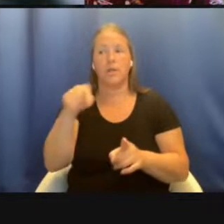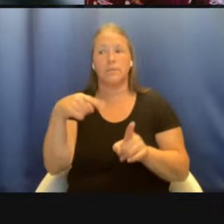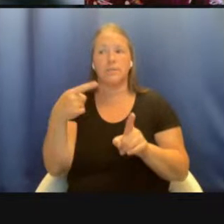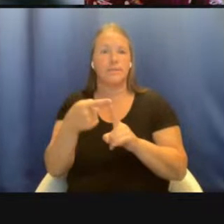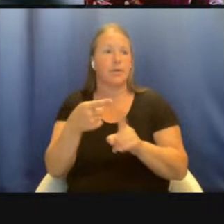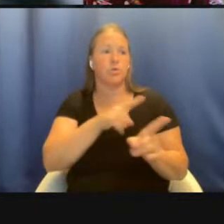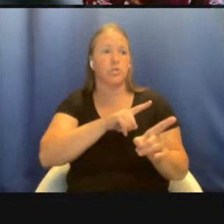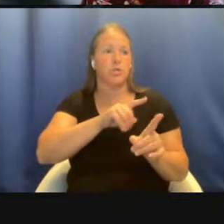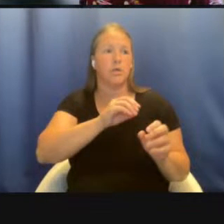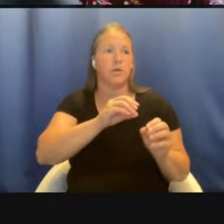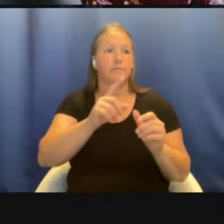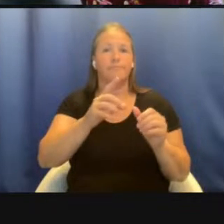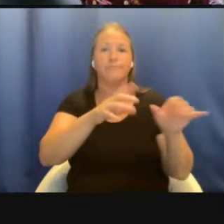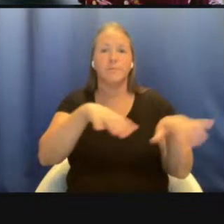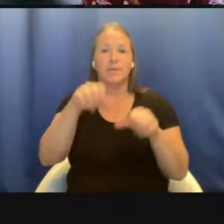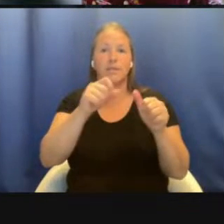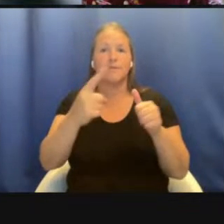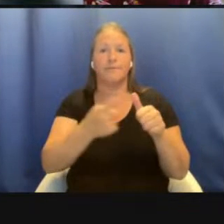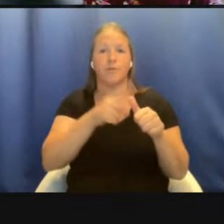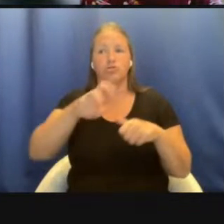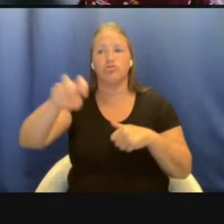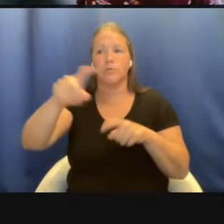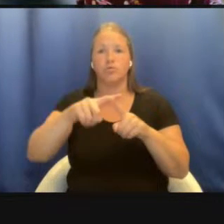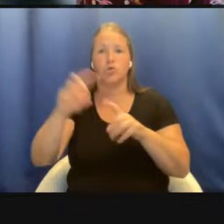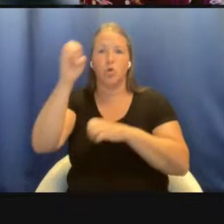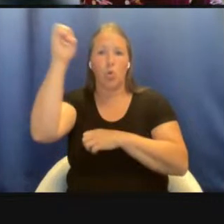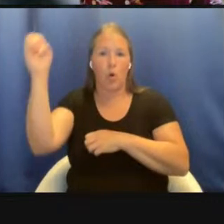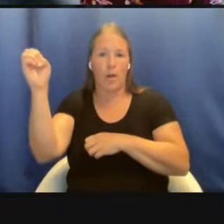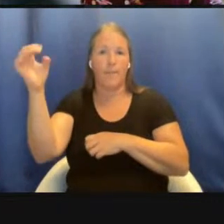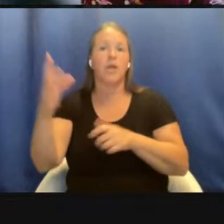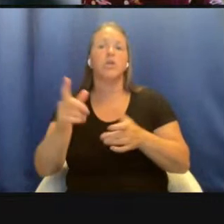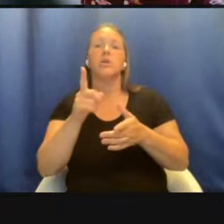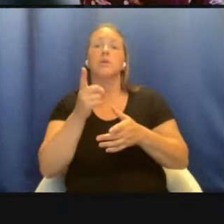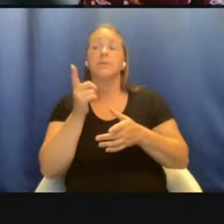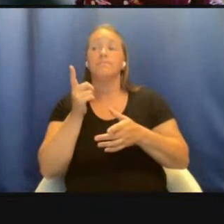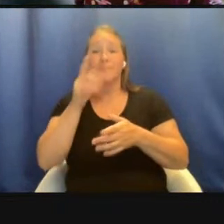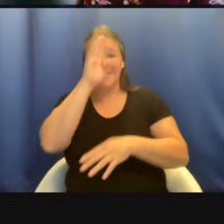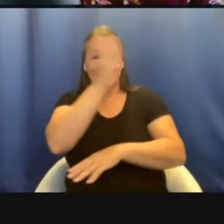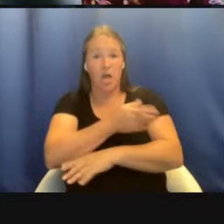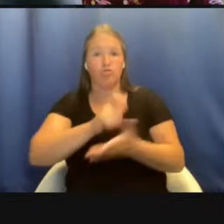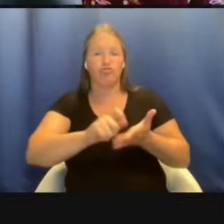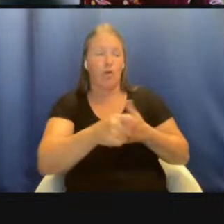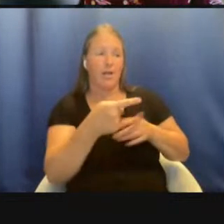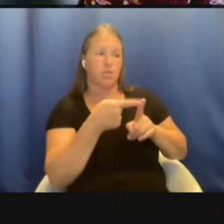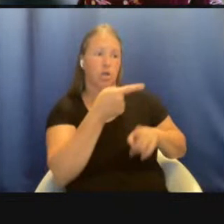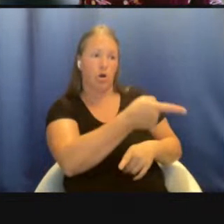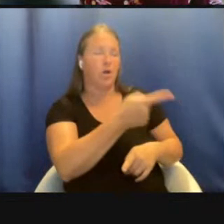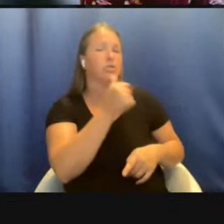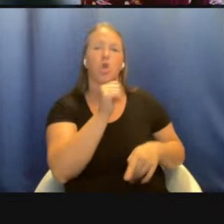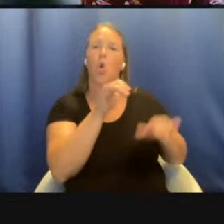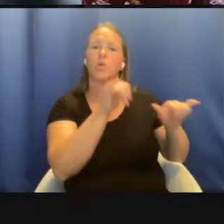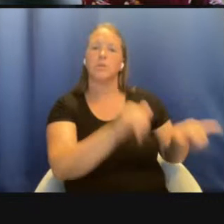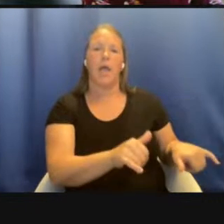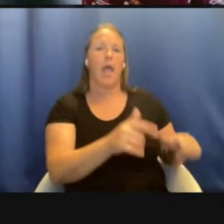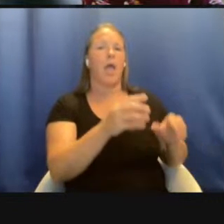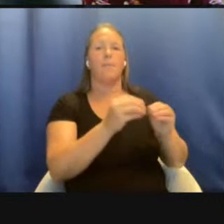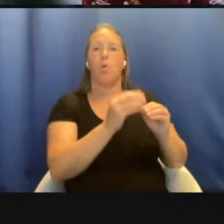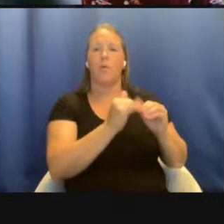not stay any longer than 1 year for my sake." Unfortunately, she does stay longer during